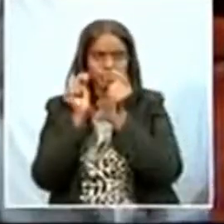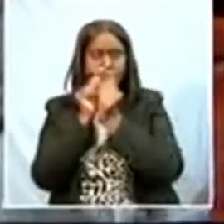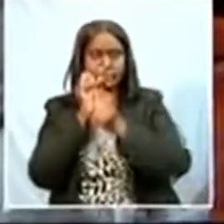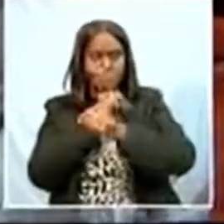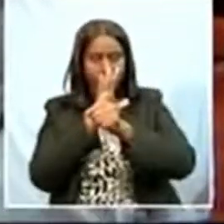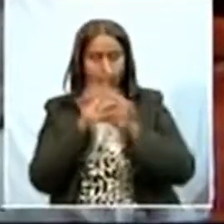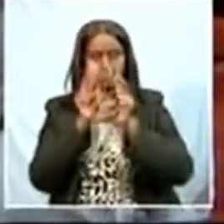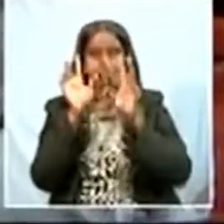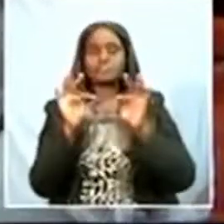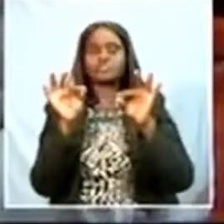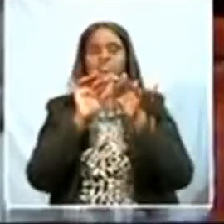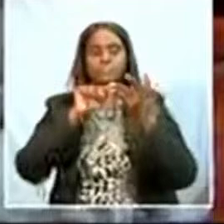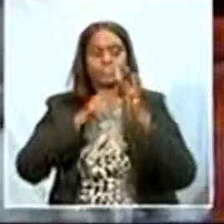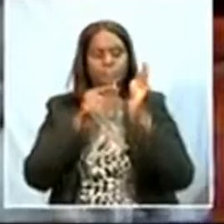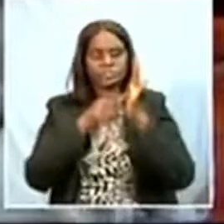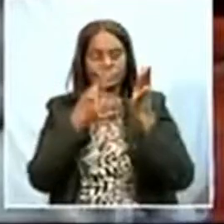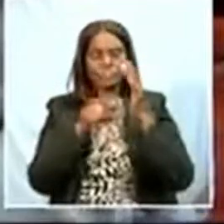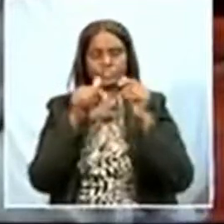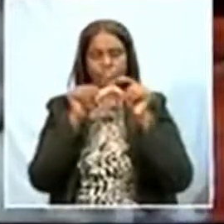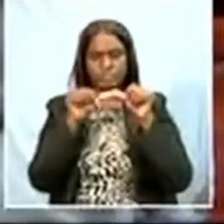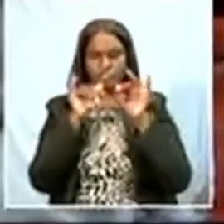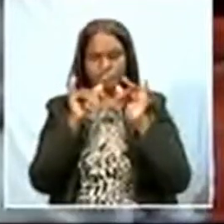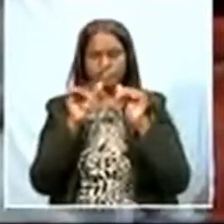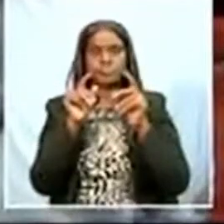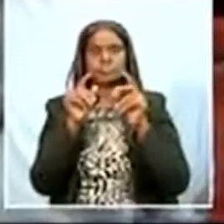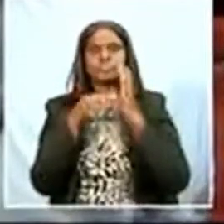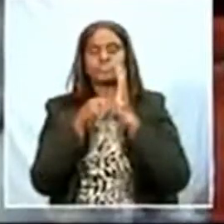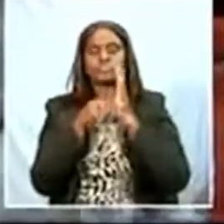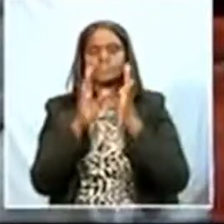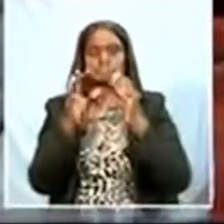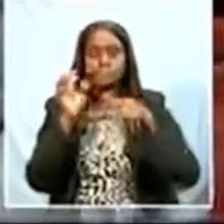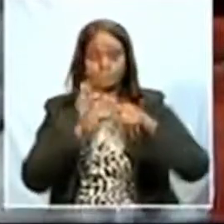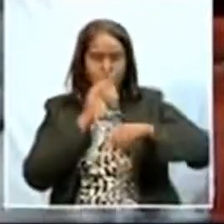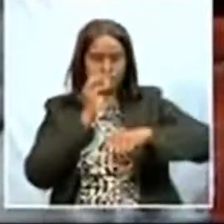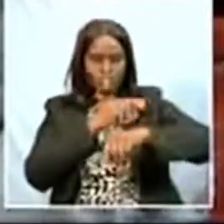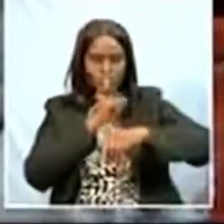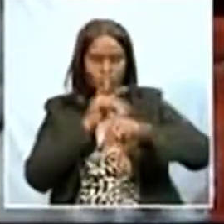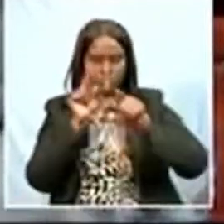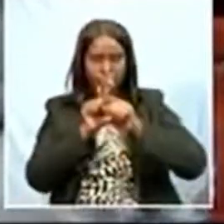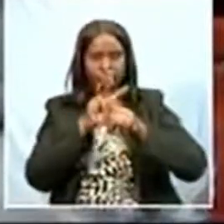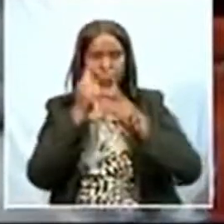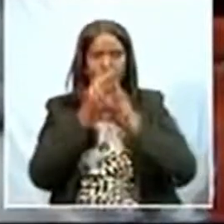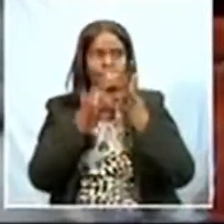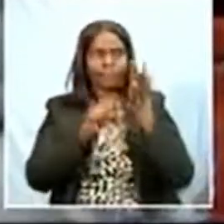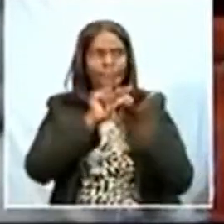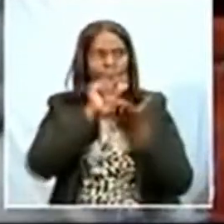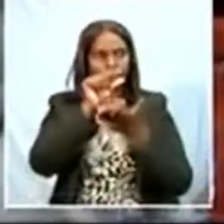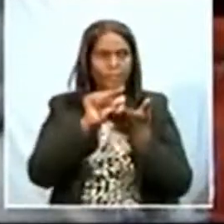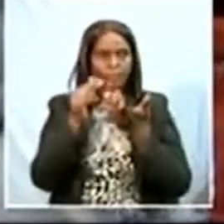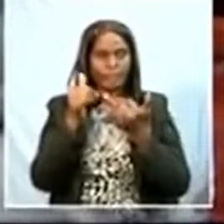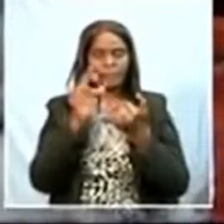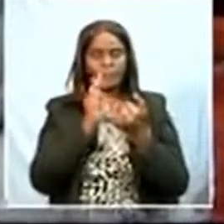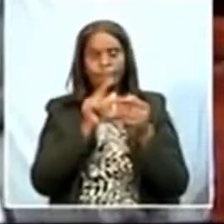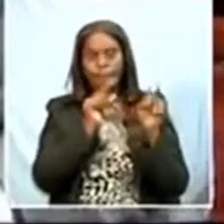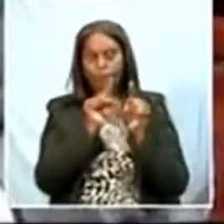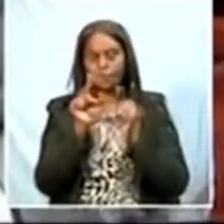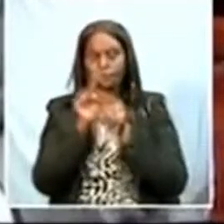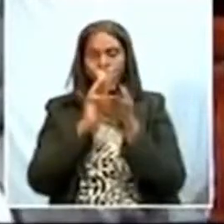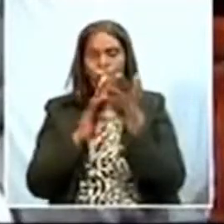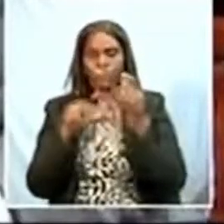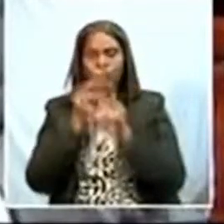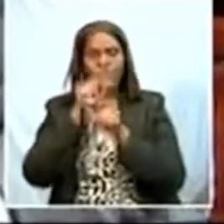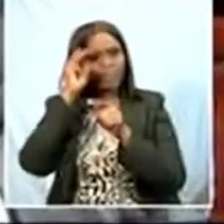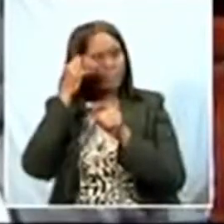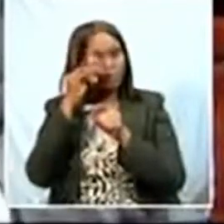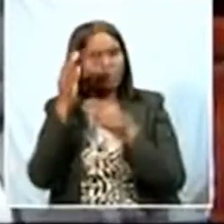of the key factors that still remains as a key driver to investment is tax incentives. Now, we also believe from the Ministry of